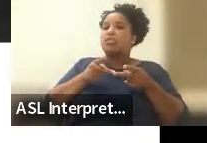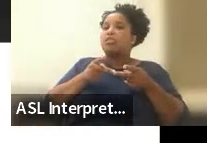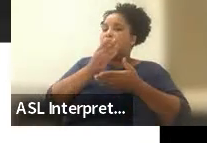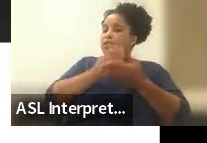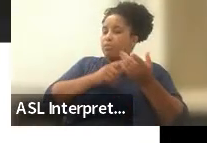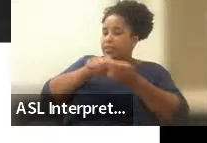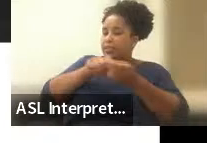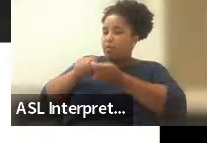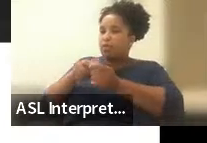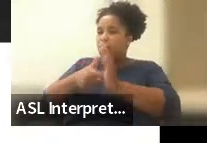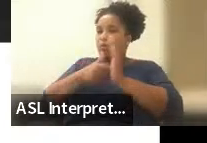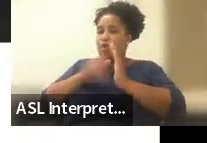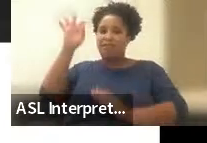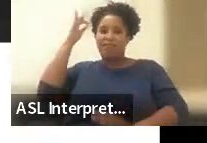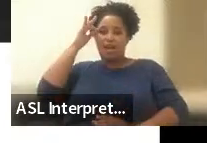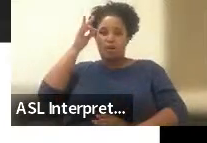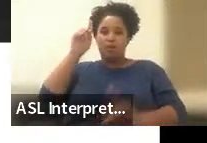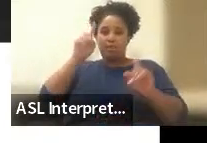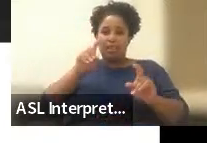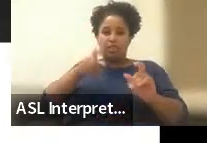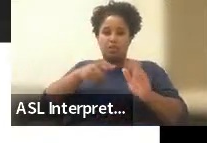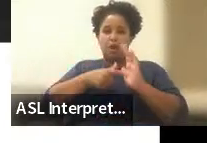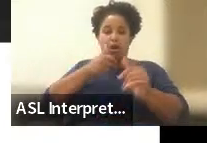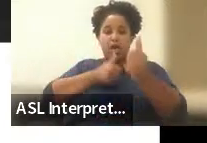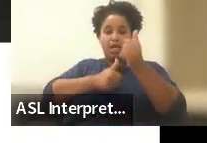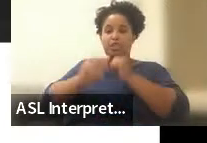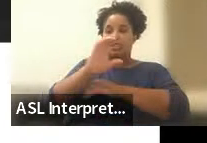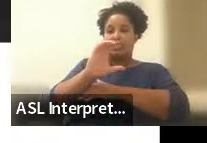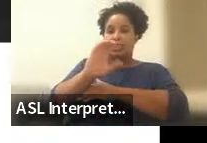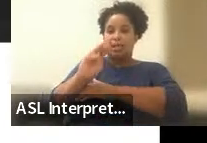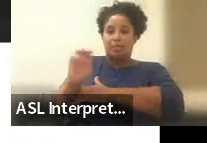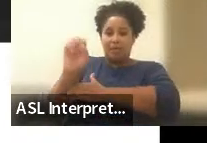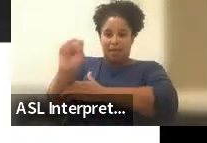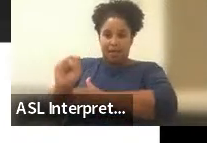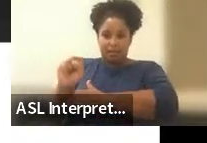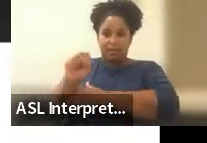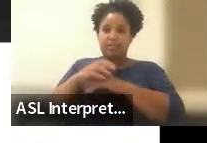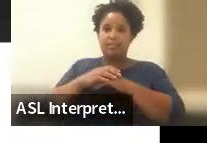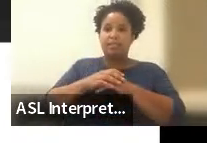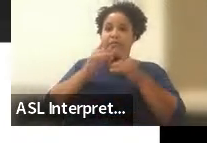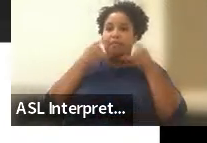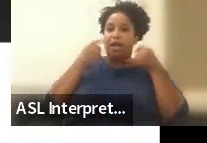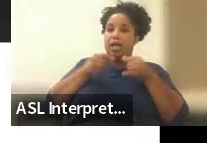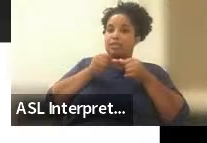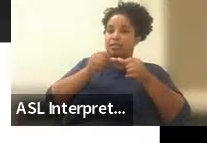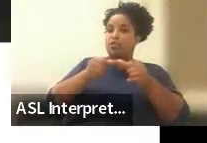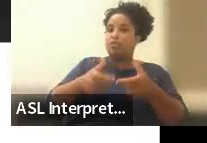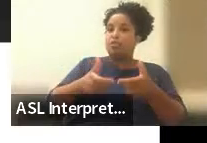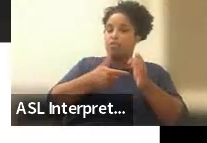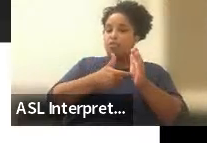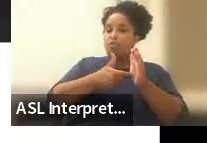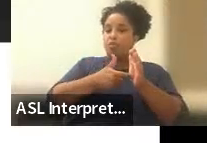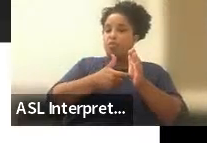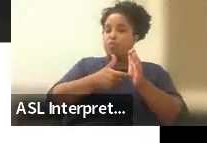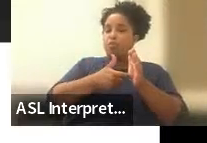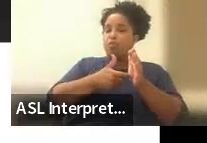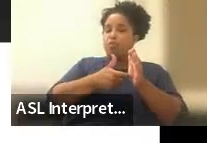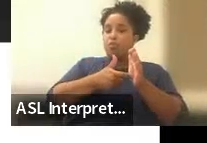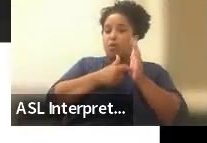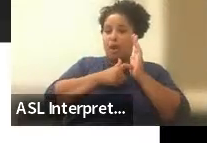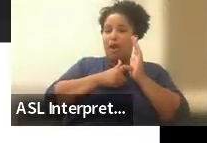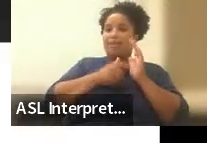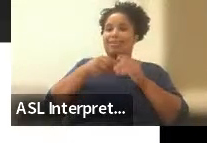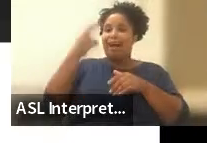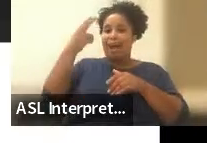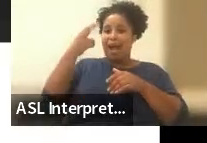are those that are under CMS. Masks are still required by the state in high-risk congregate settings,